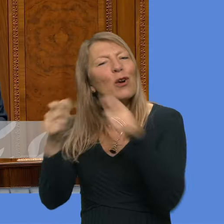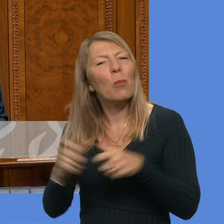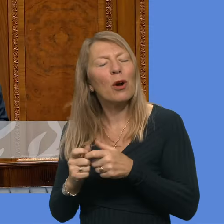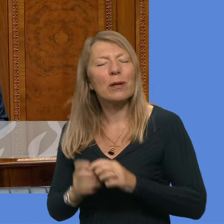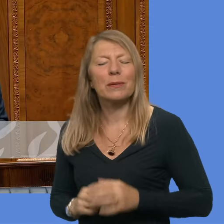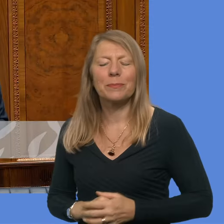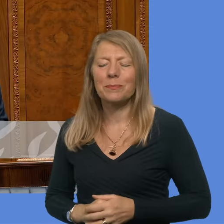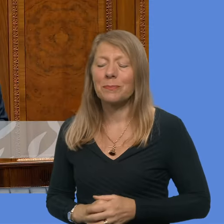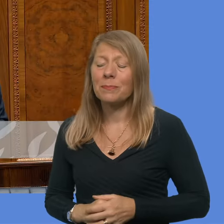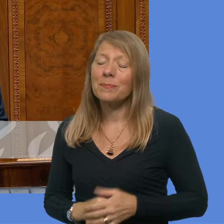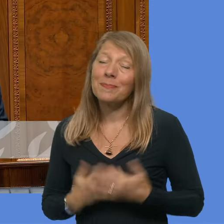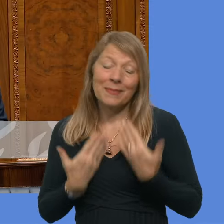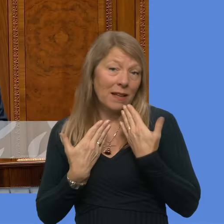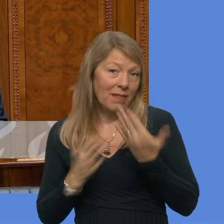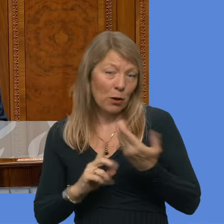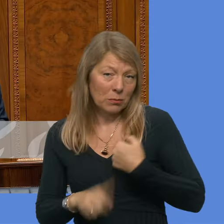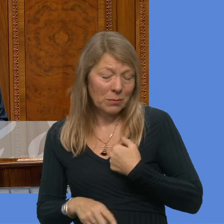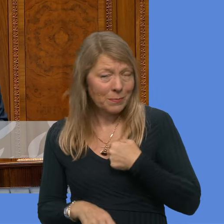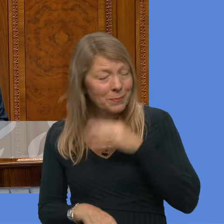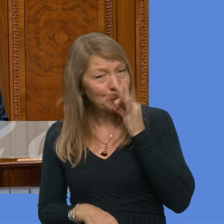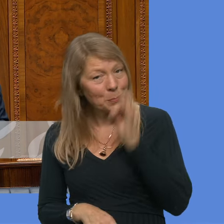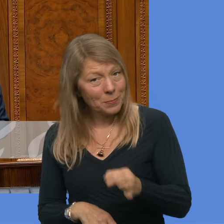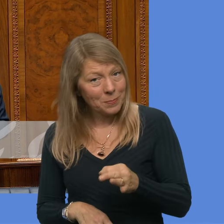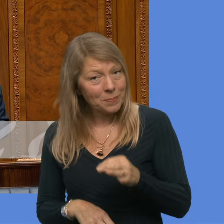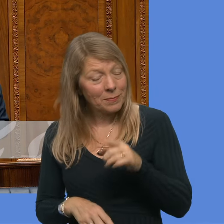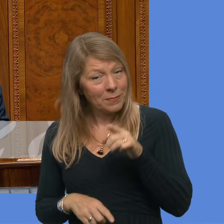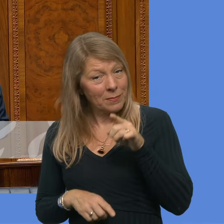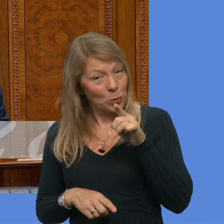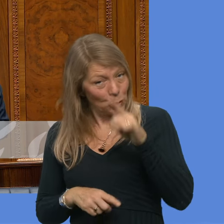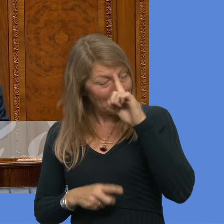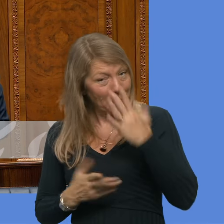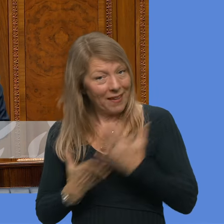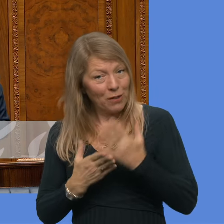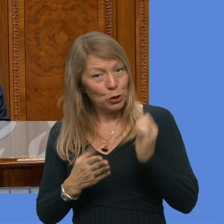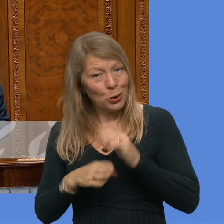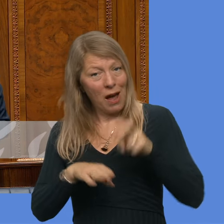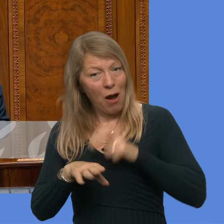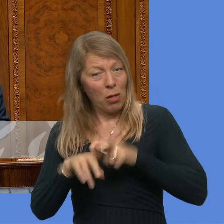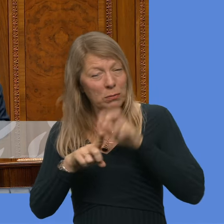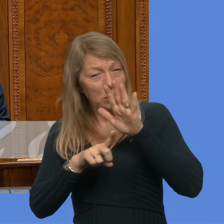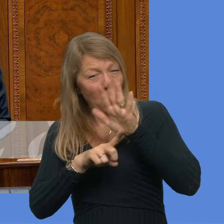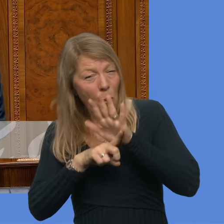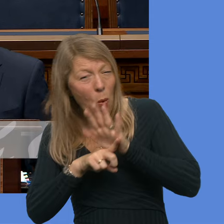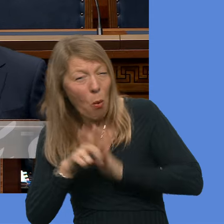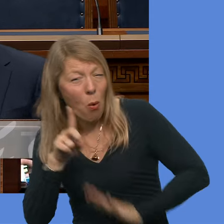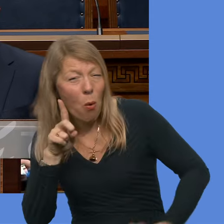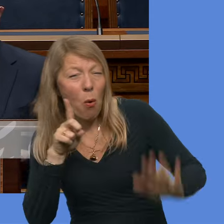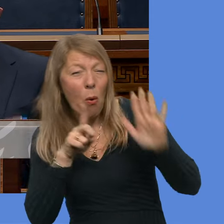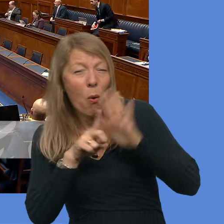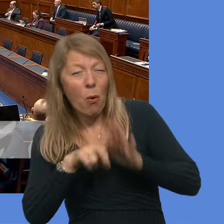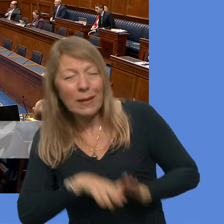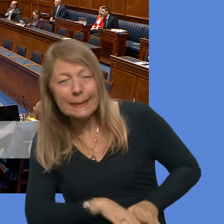put on record, is it his position that there should be all-island harmonisation of corporation tax here?